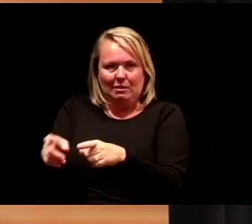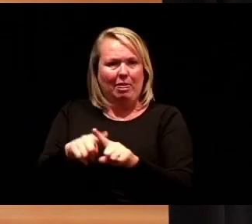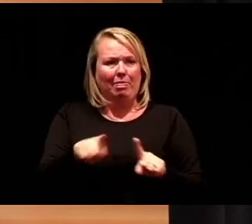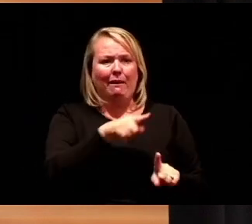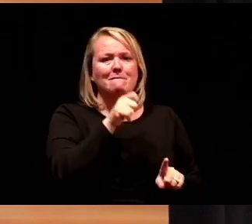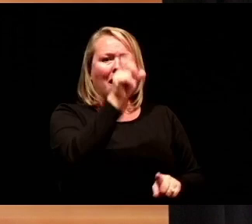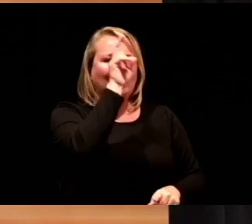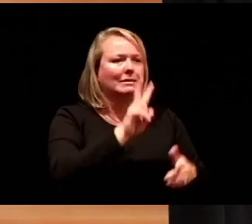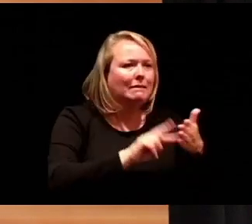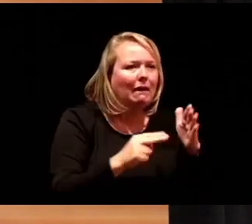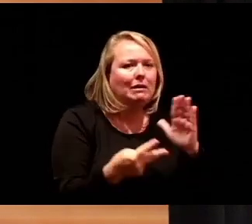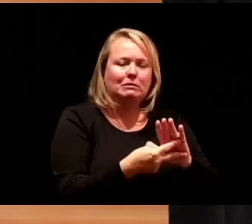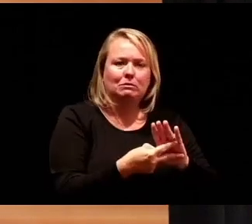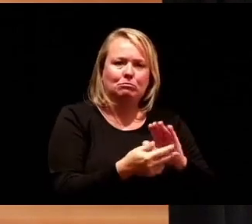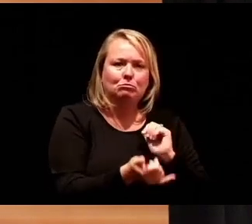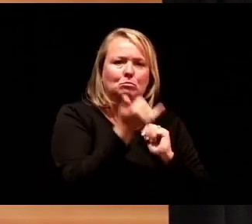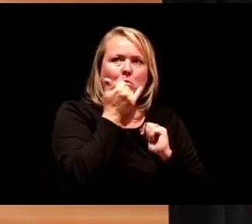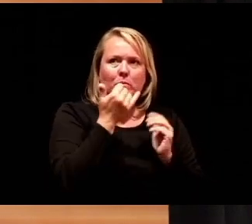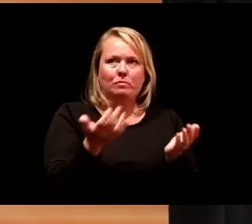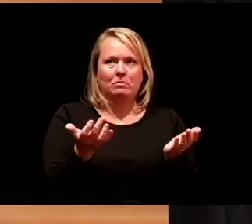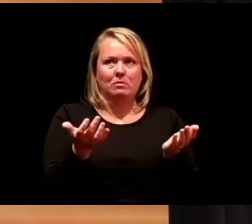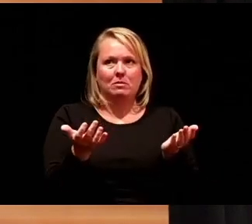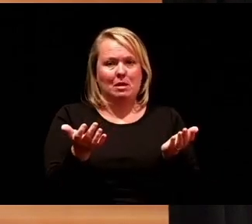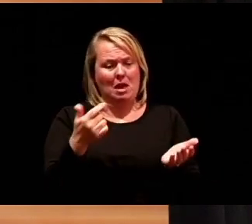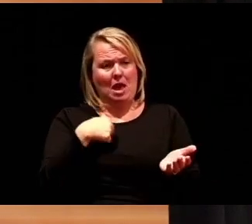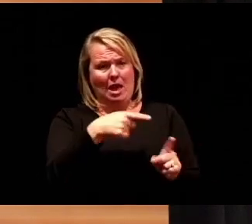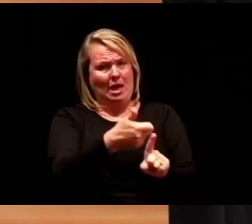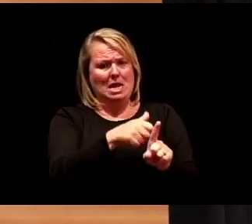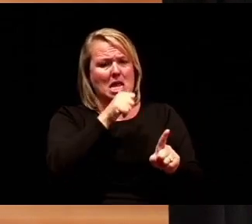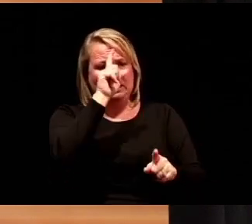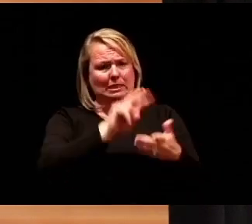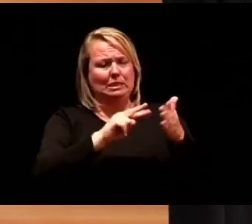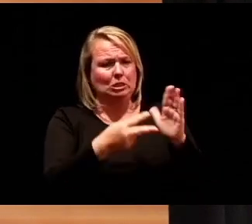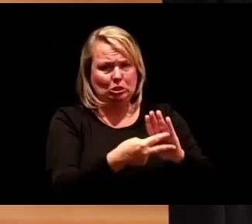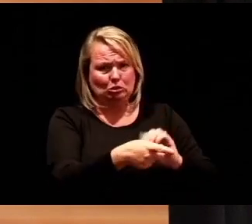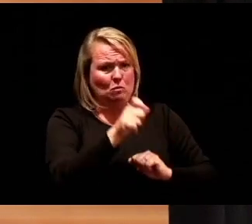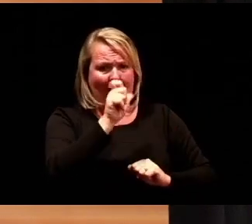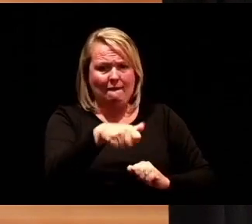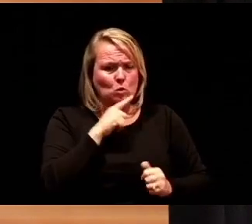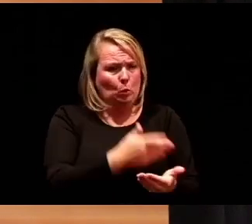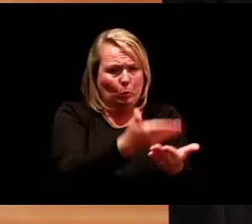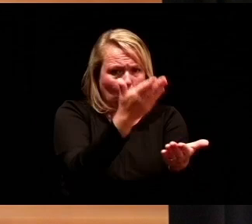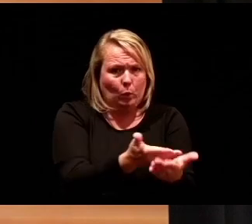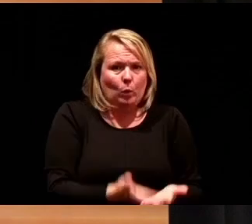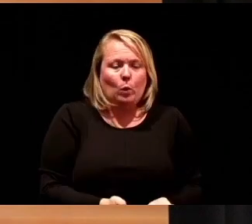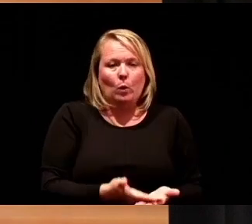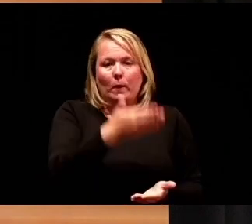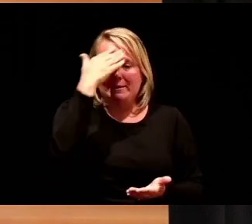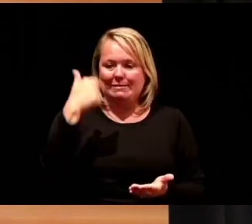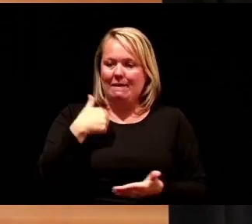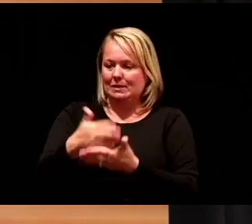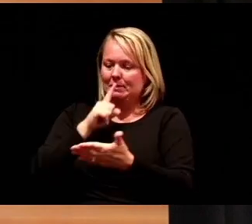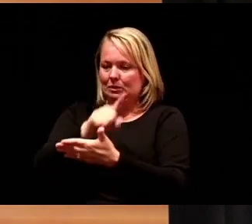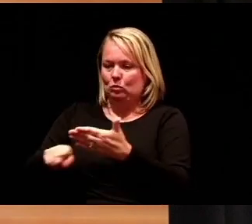that's the worst thing you can do to somebody. Same way in employment situation, the termination cases are probably the best cases. You've actually gone, you put a family out of their